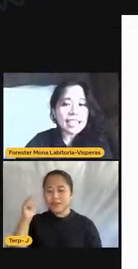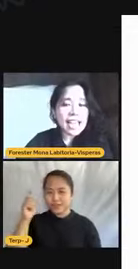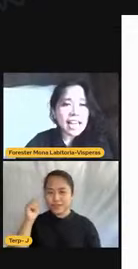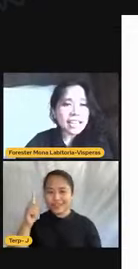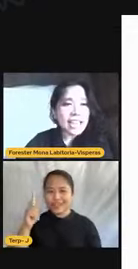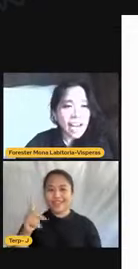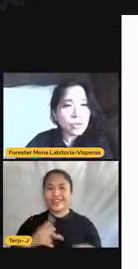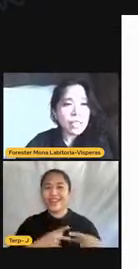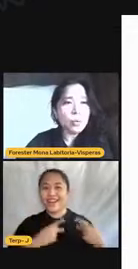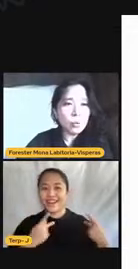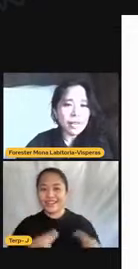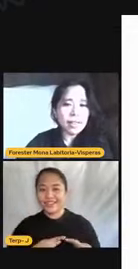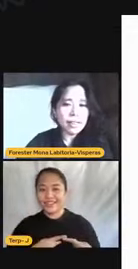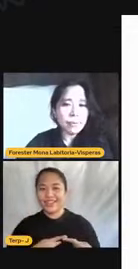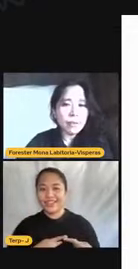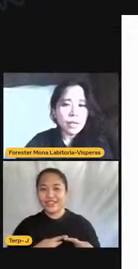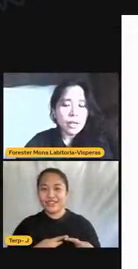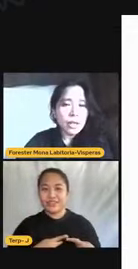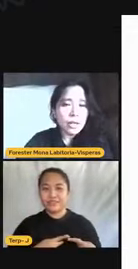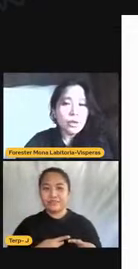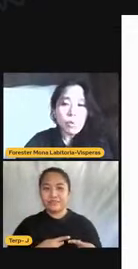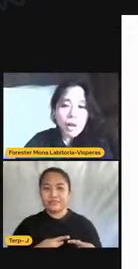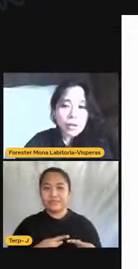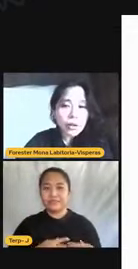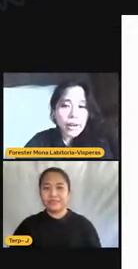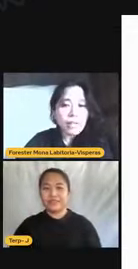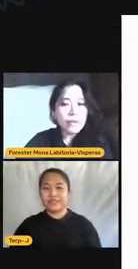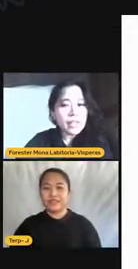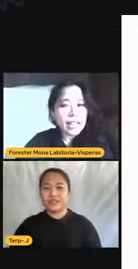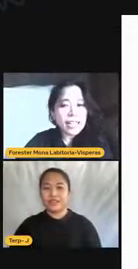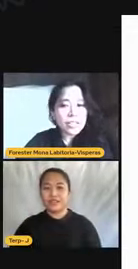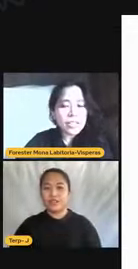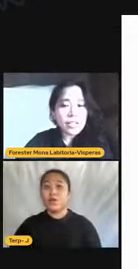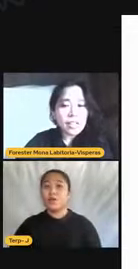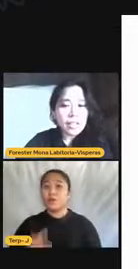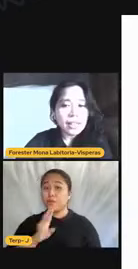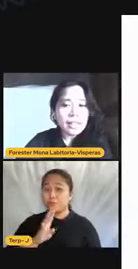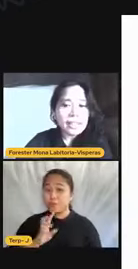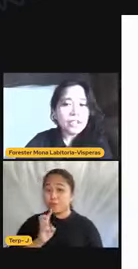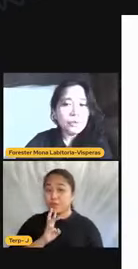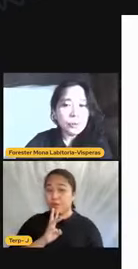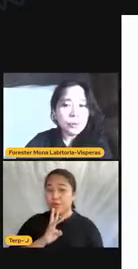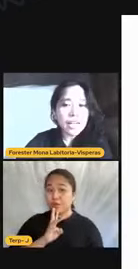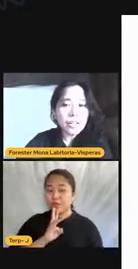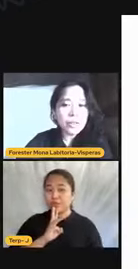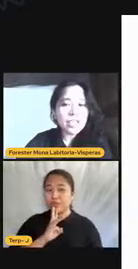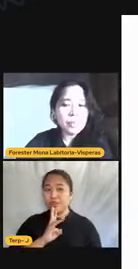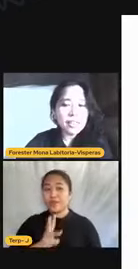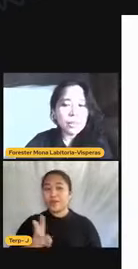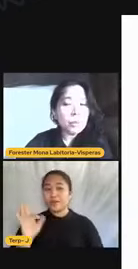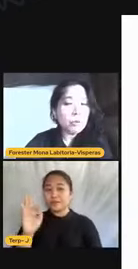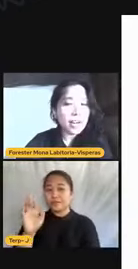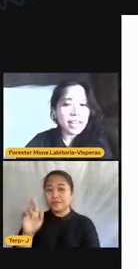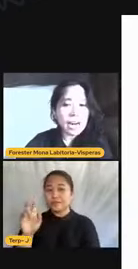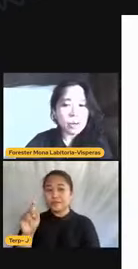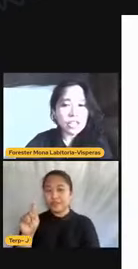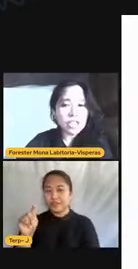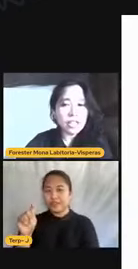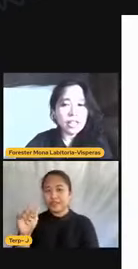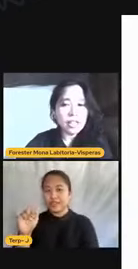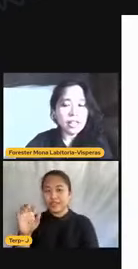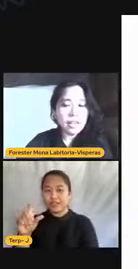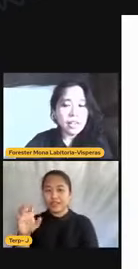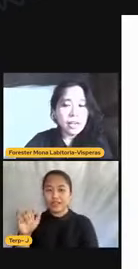for the task at hand and actually do it. Yung water and fertilizer, that is the food and nourishment that we provide